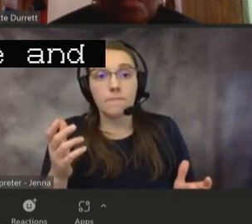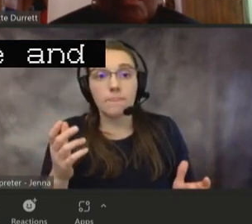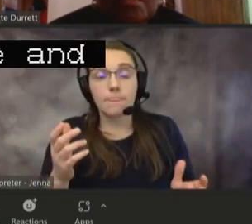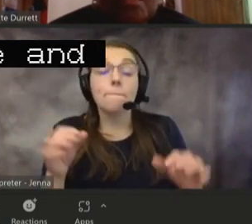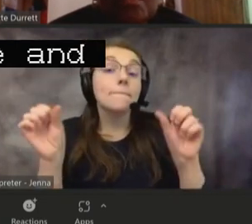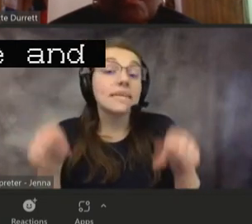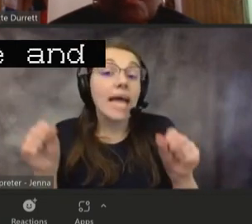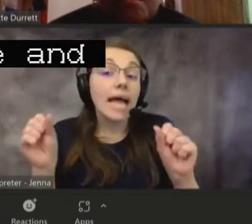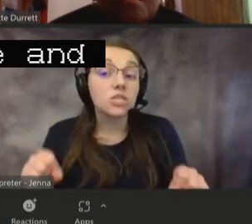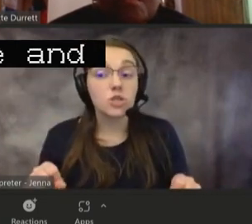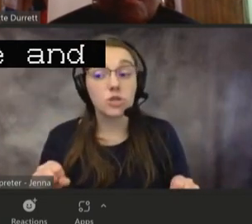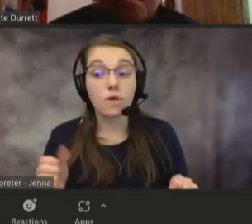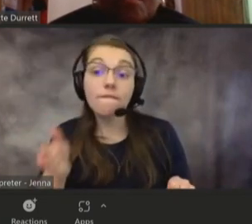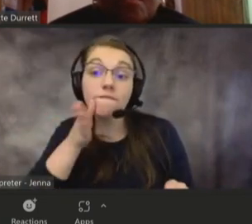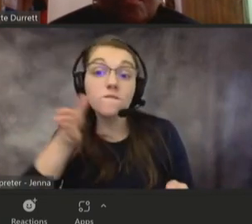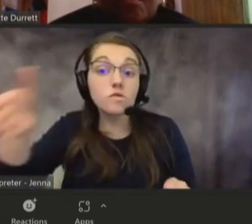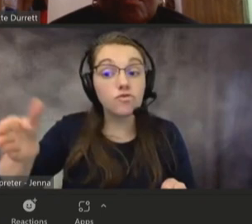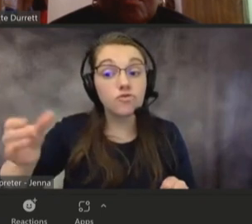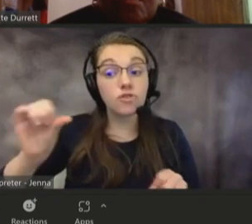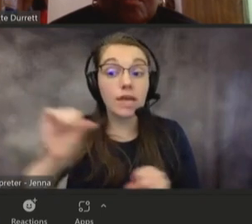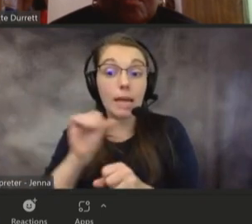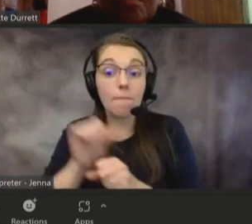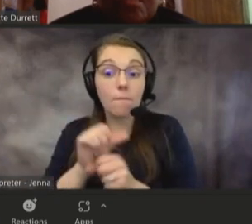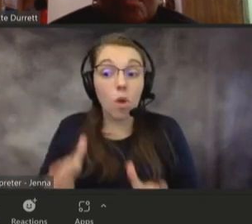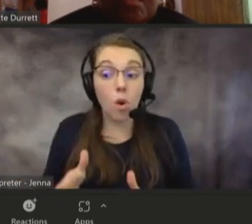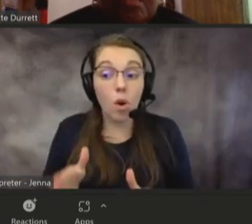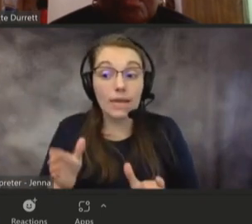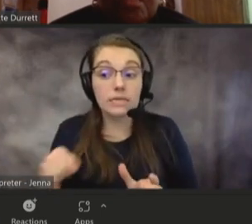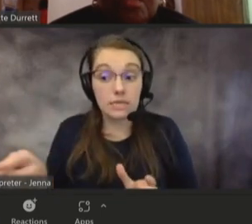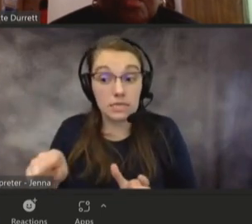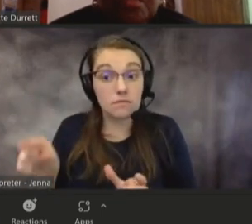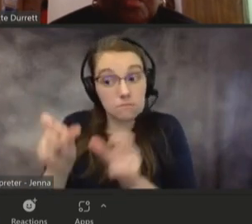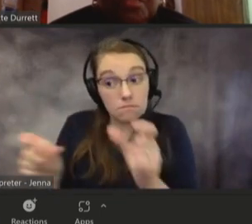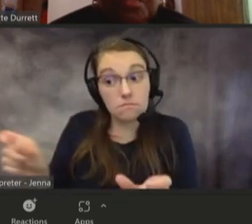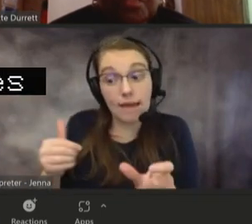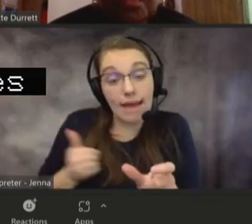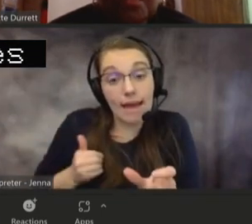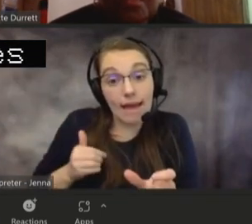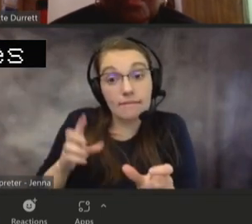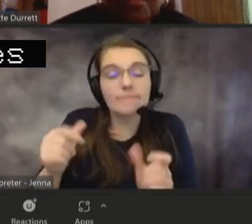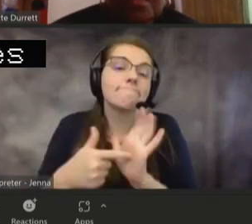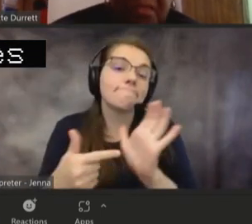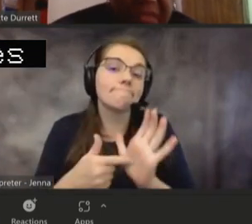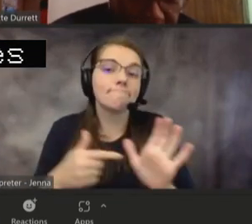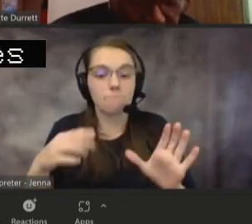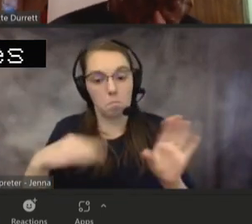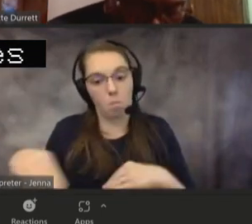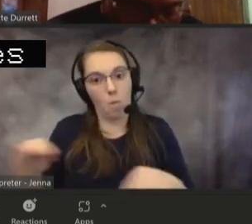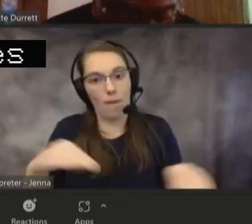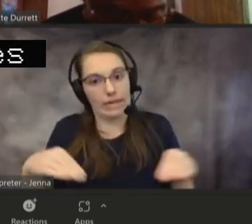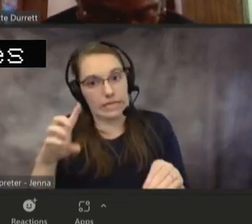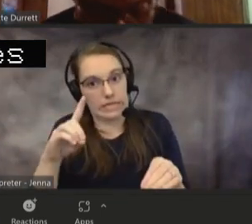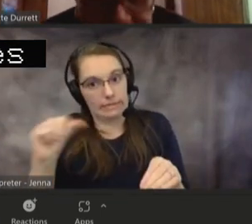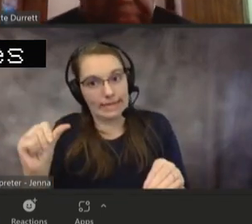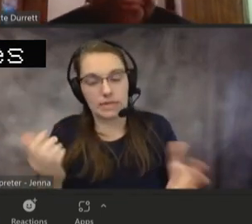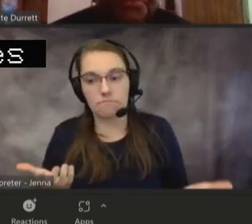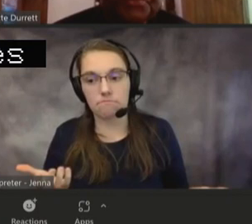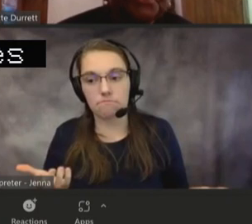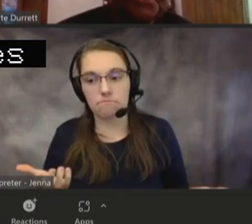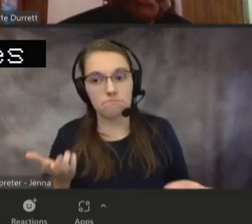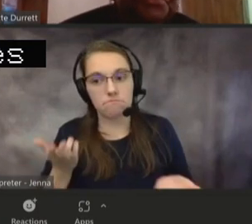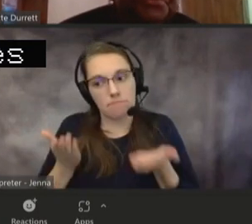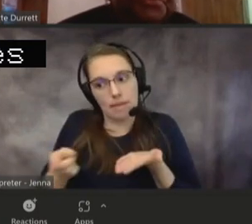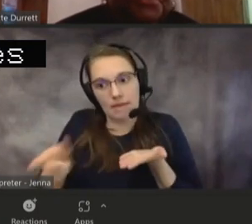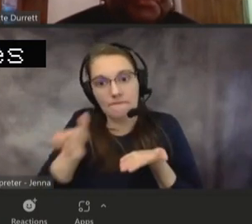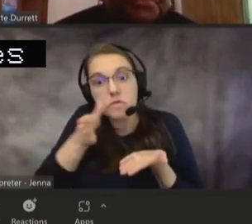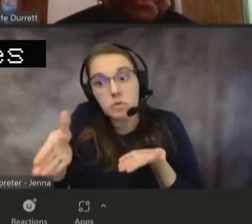potential employees with certain disabilities, say a mobility disability, might not be able to